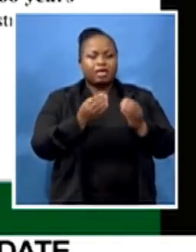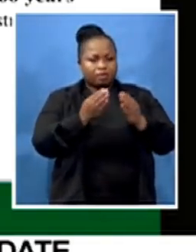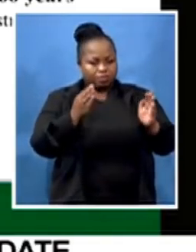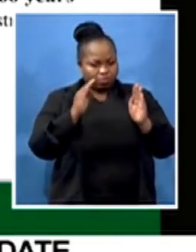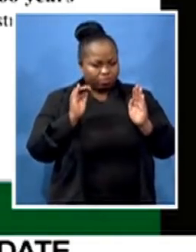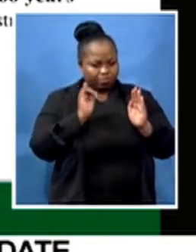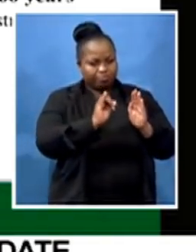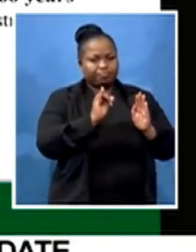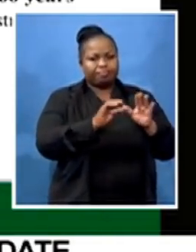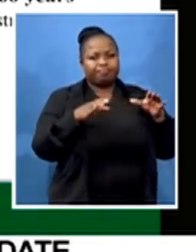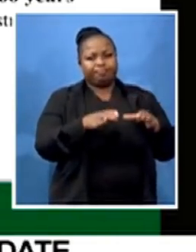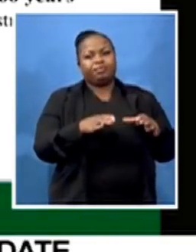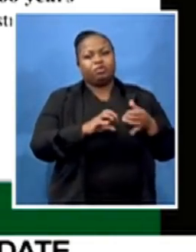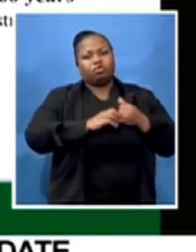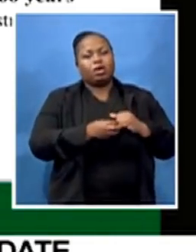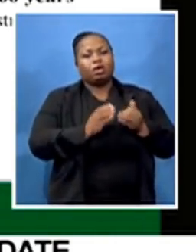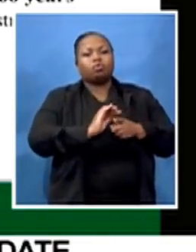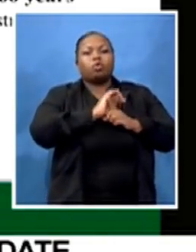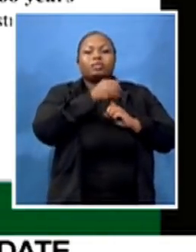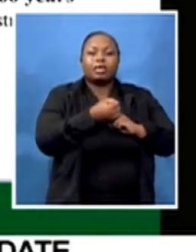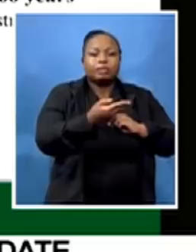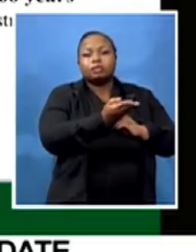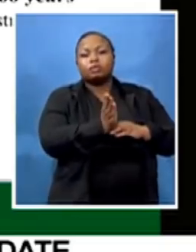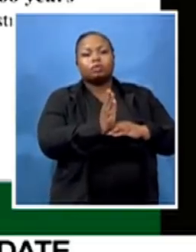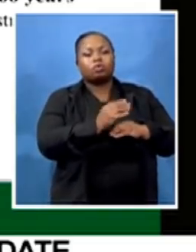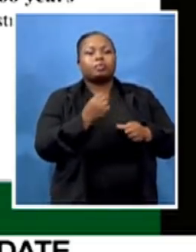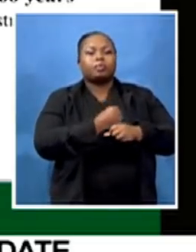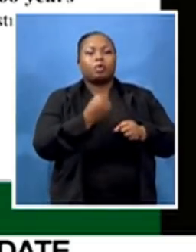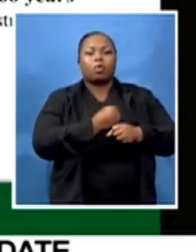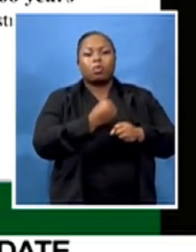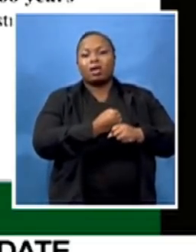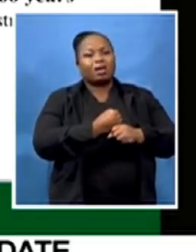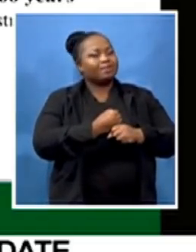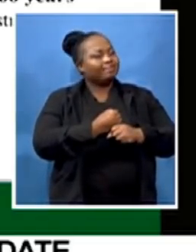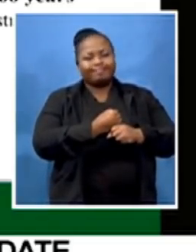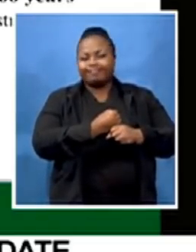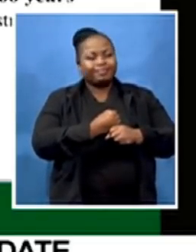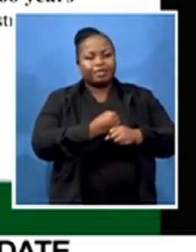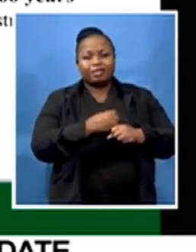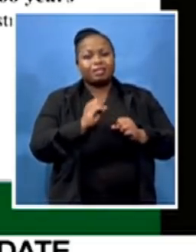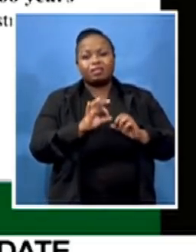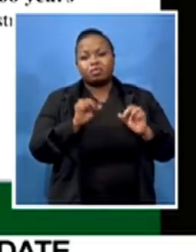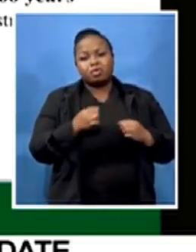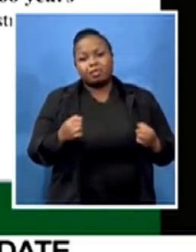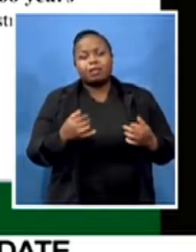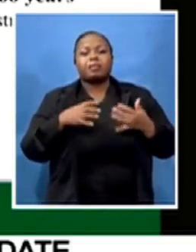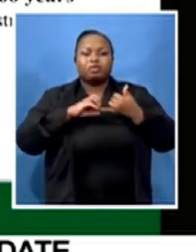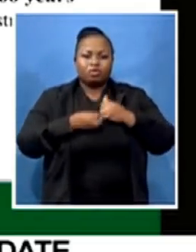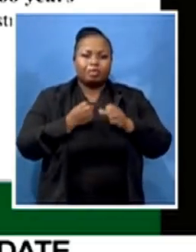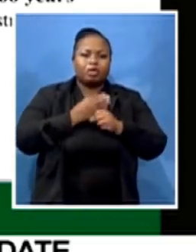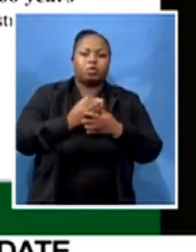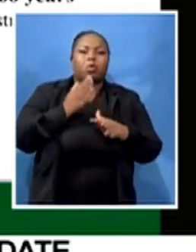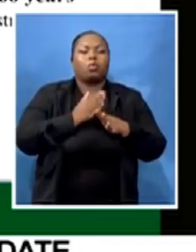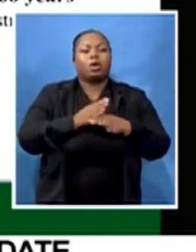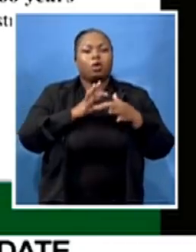groups at work, and where it is not possible, they should probably be working at home or staying at home. And so that's